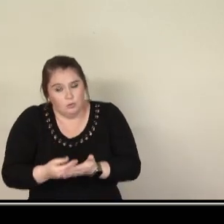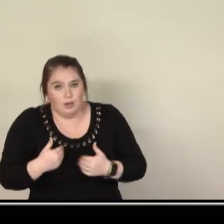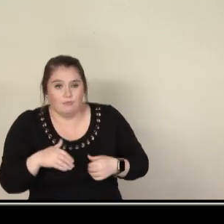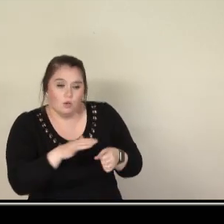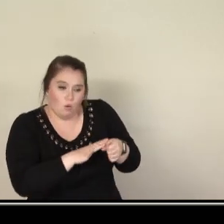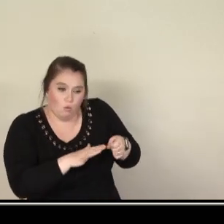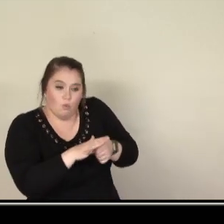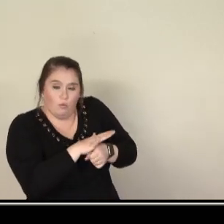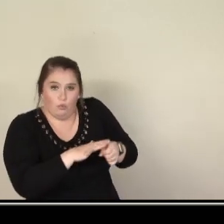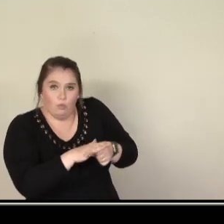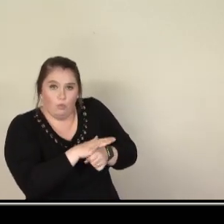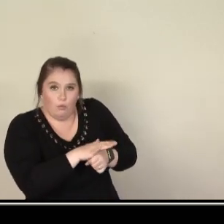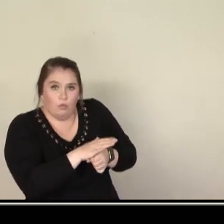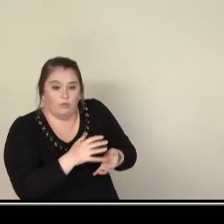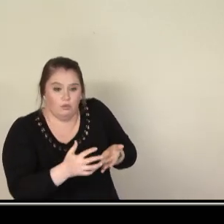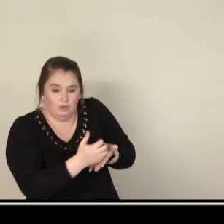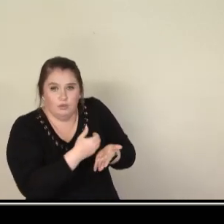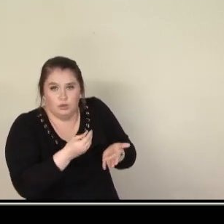revenues, and